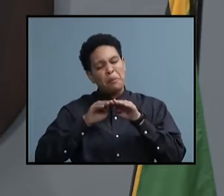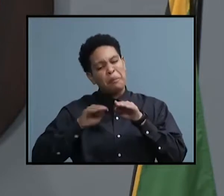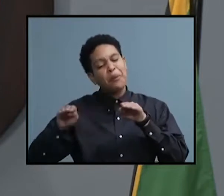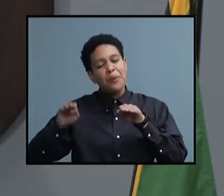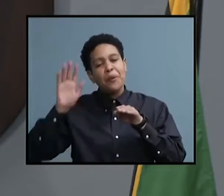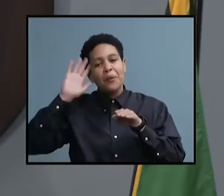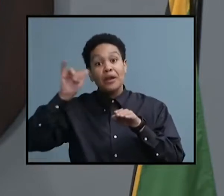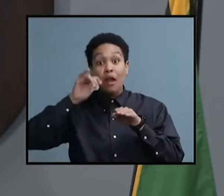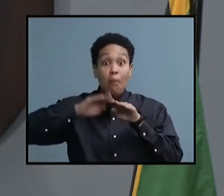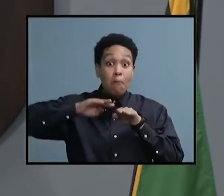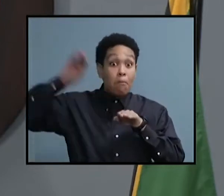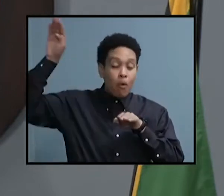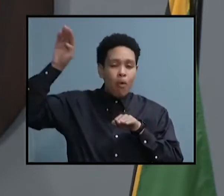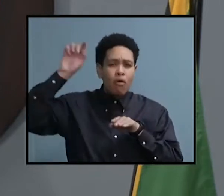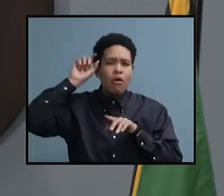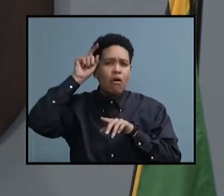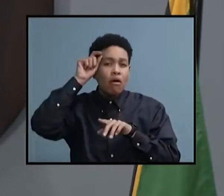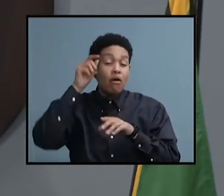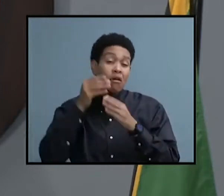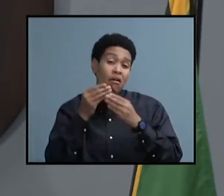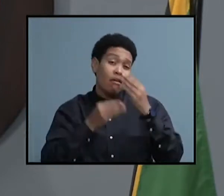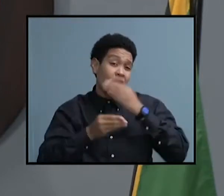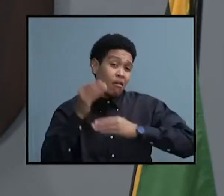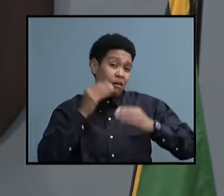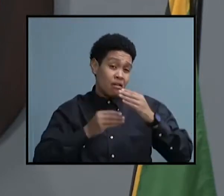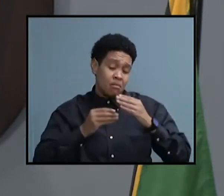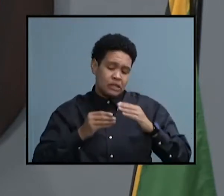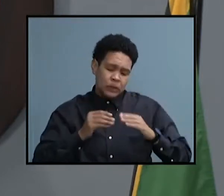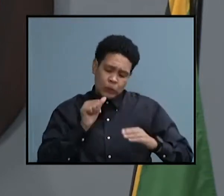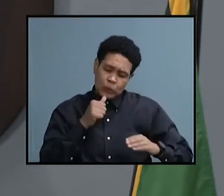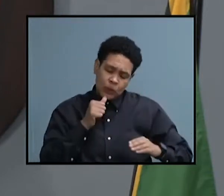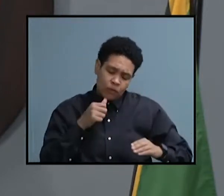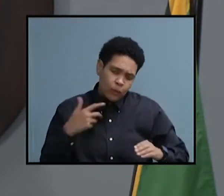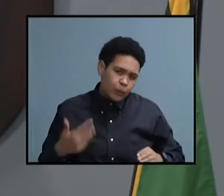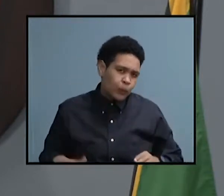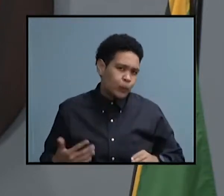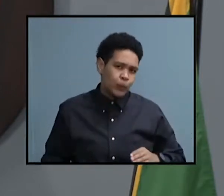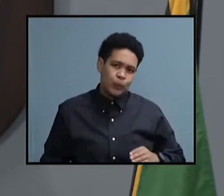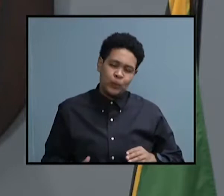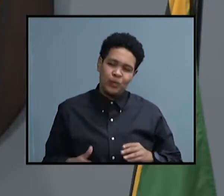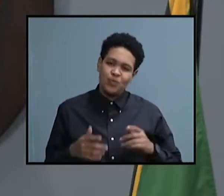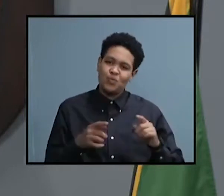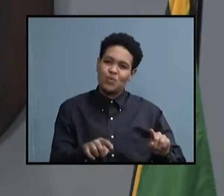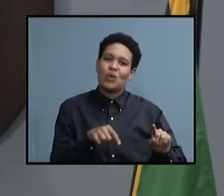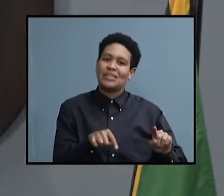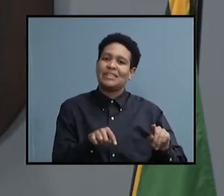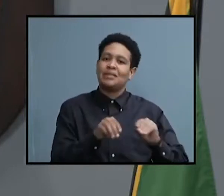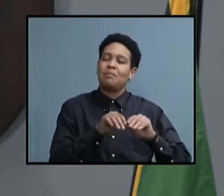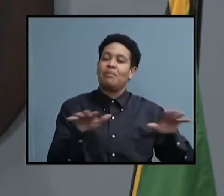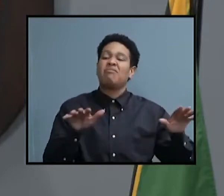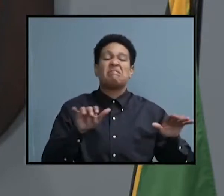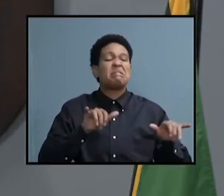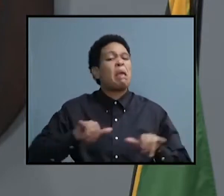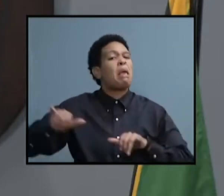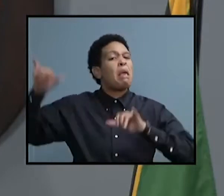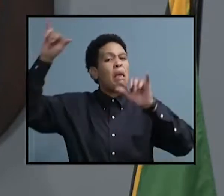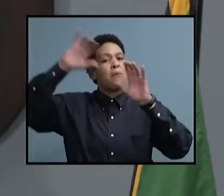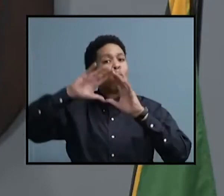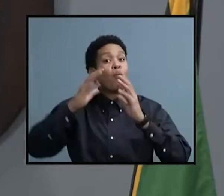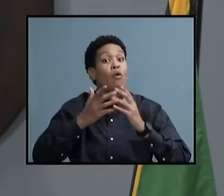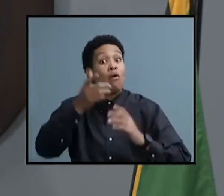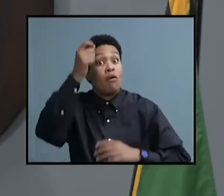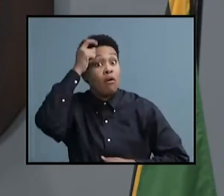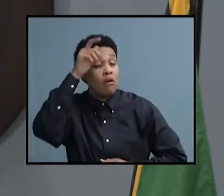suffered a severe setback as a result of the pandemic. The Planning Institute of Jamaica